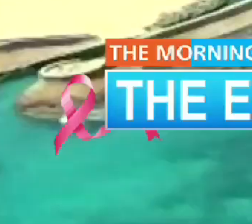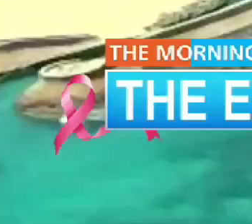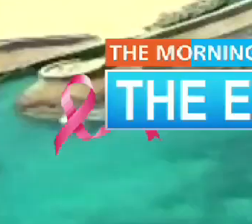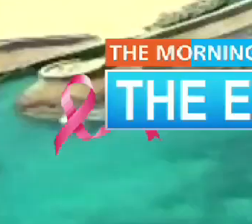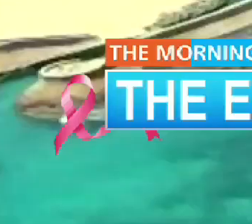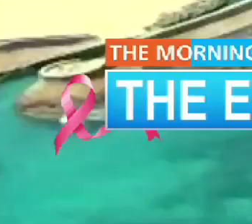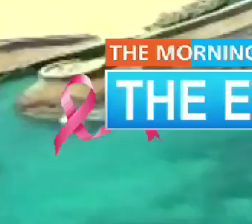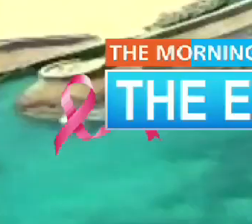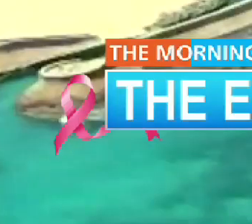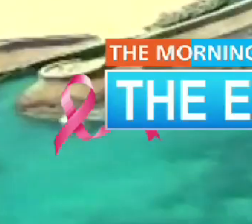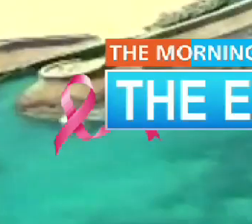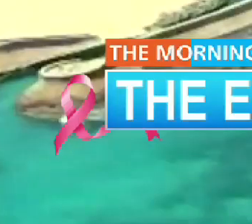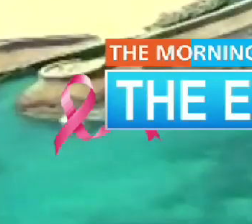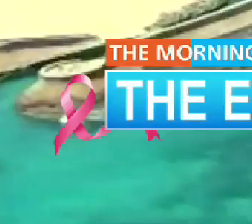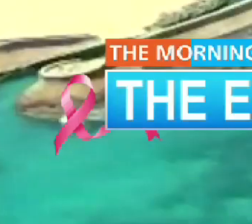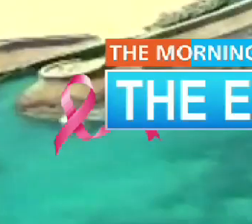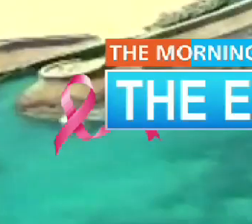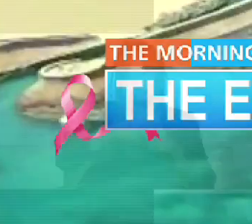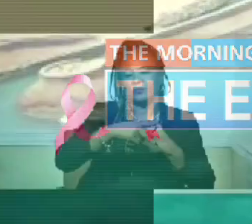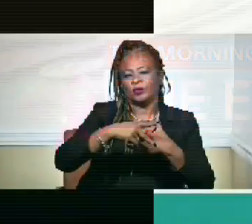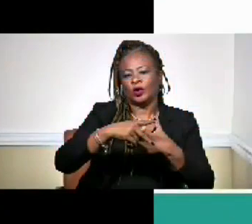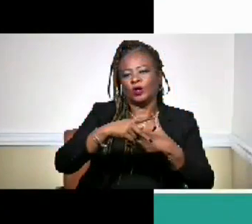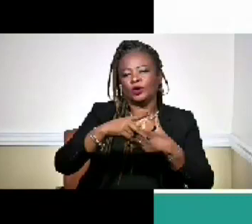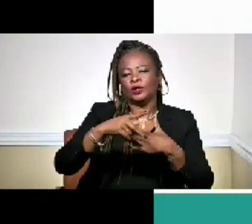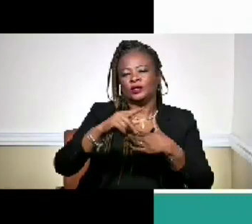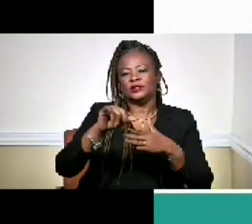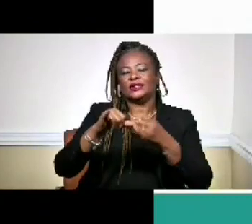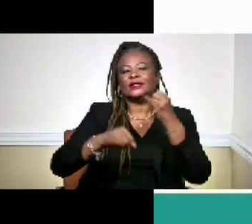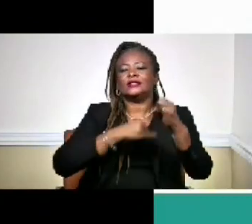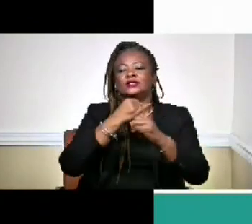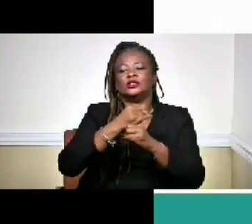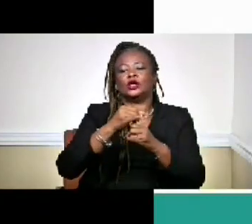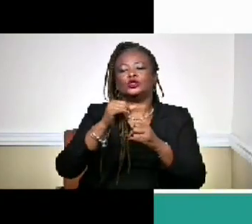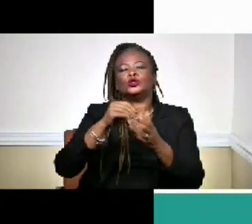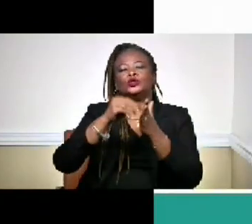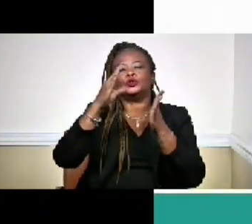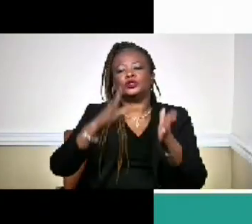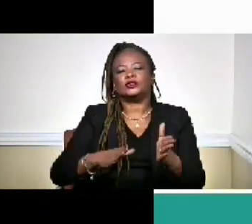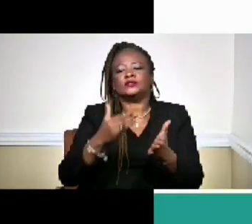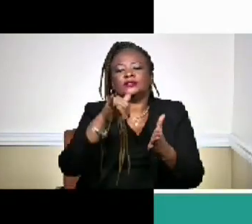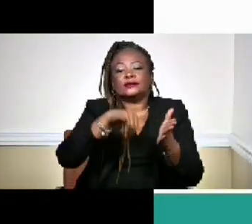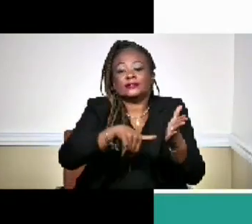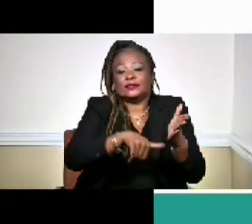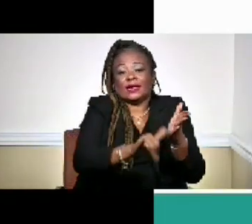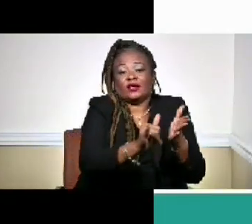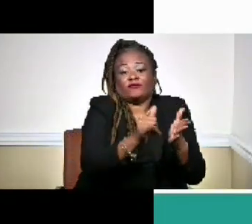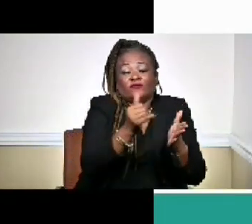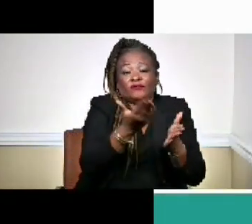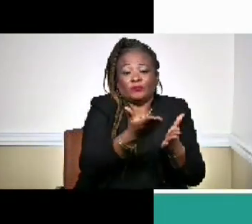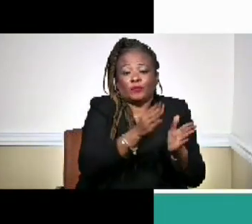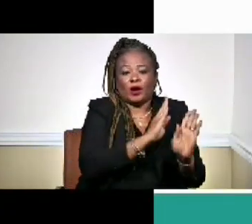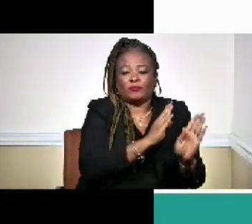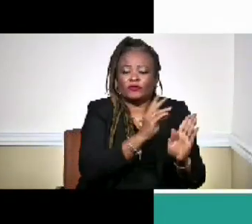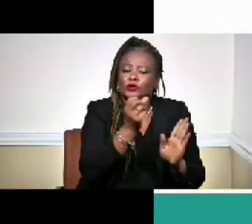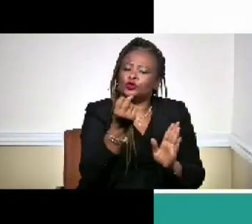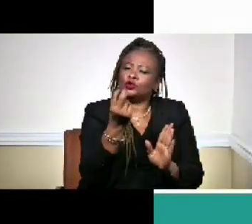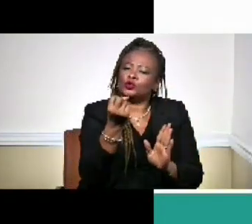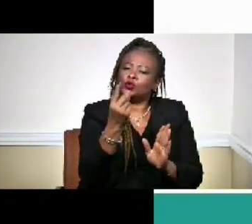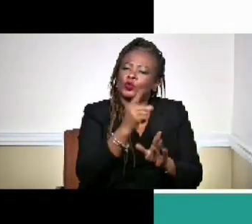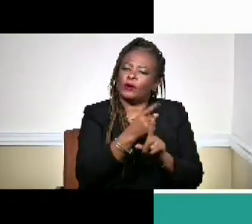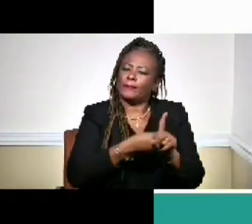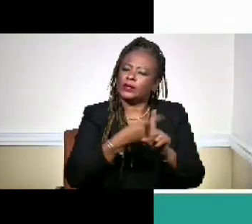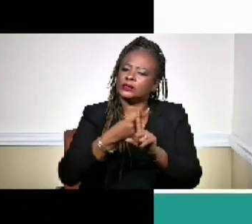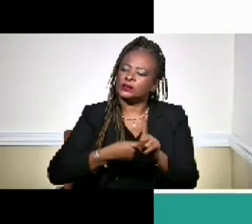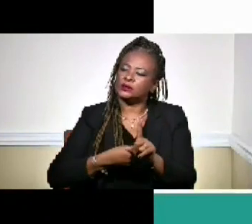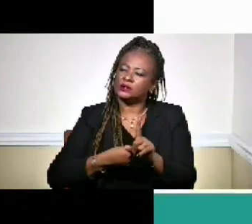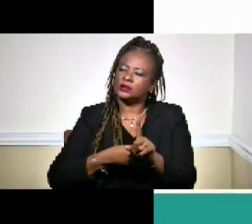This program will allow international students and workers to reside in the Bahamas for 12 months. Successful